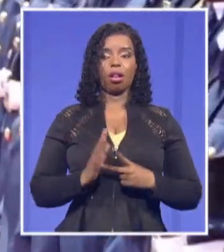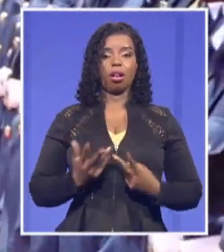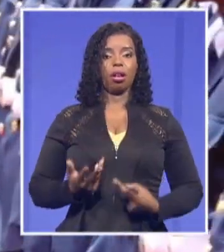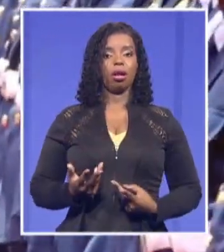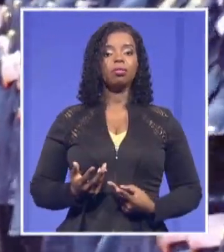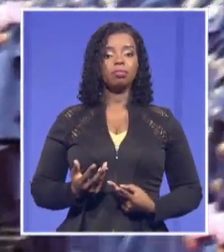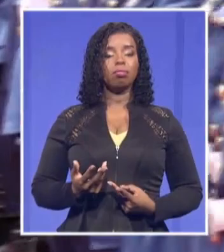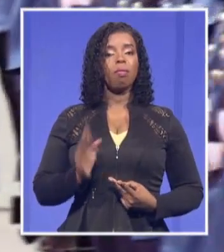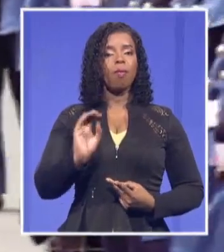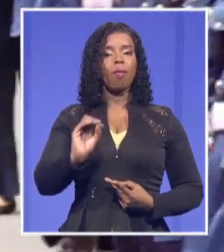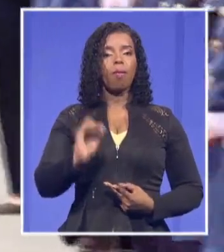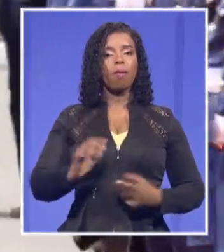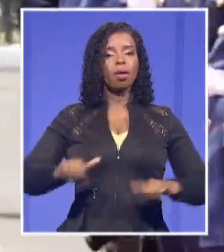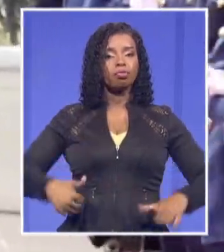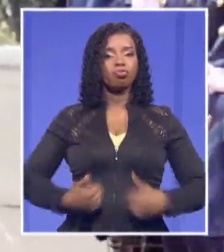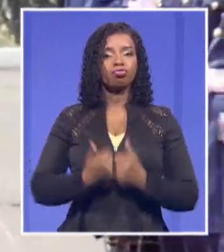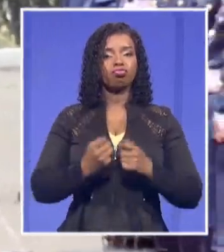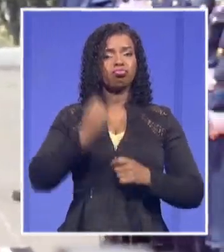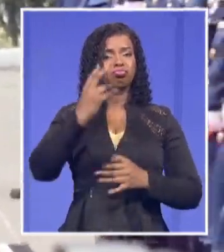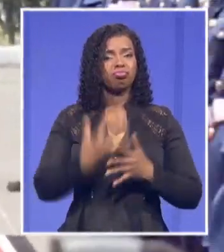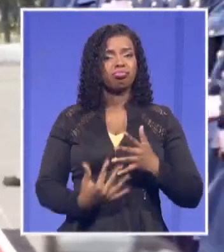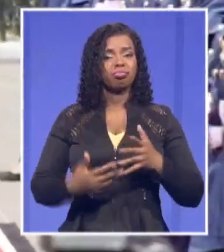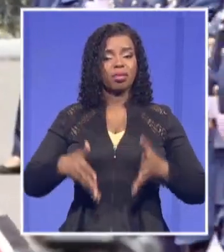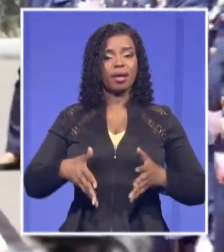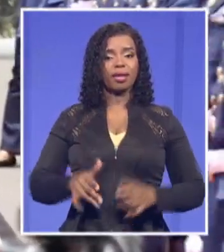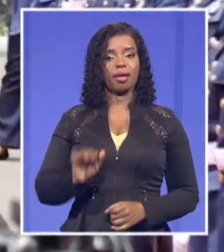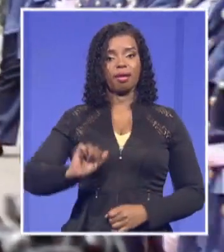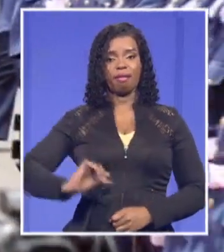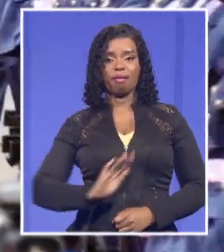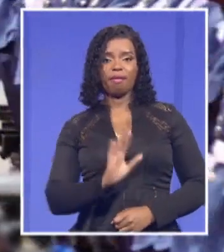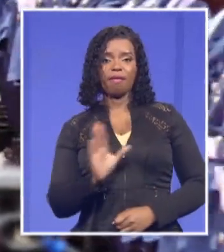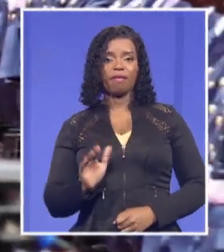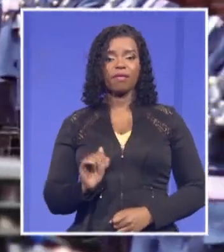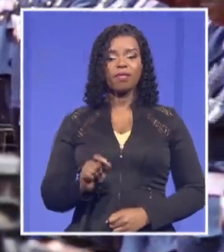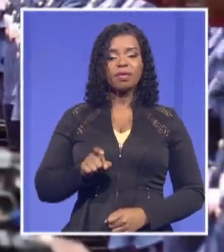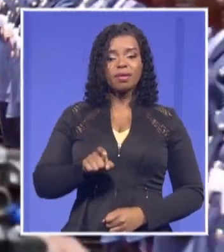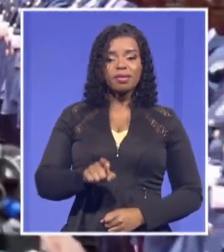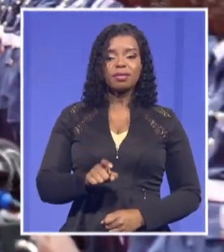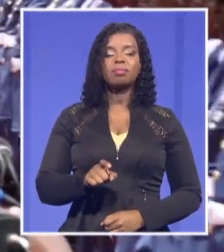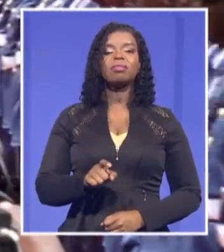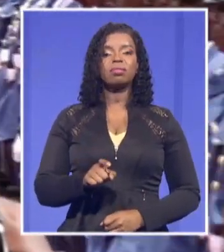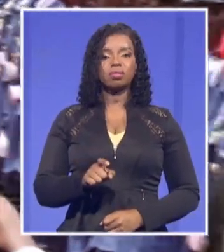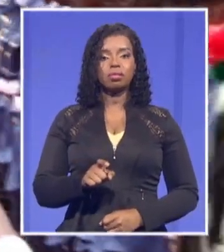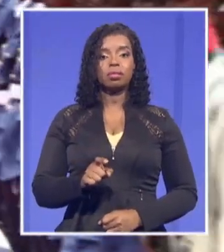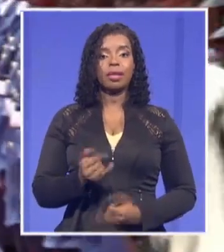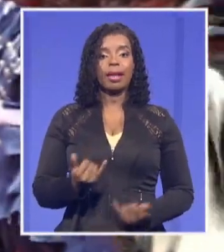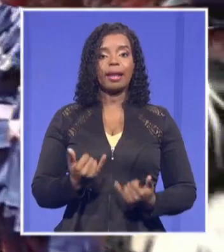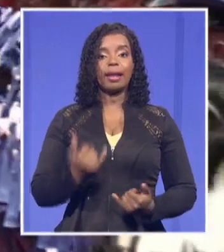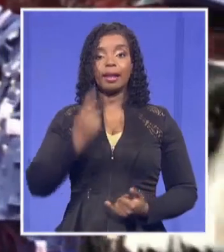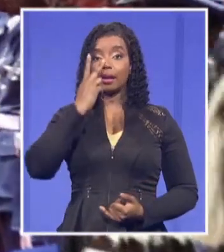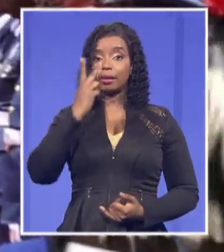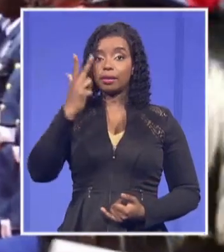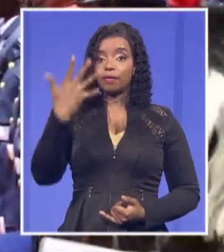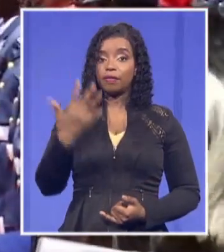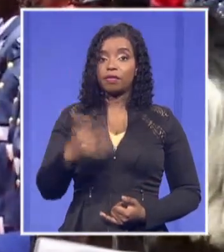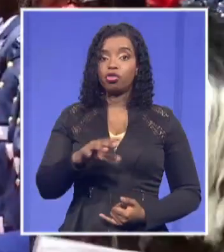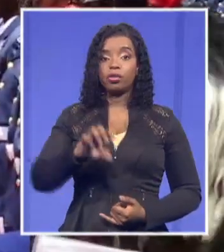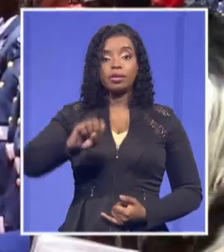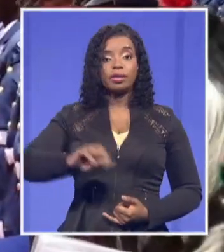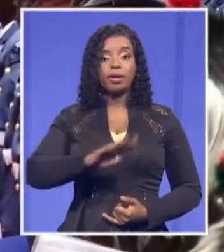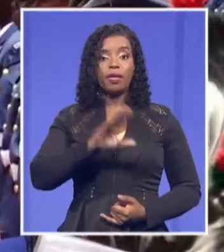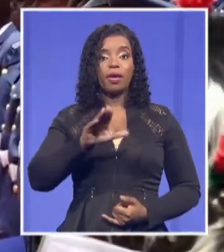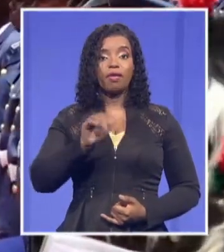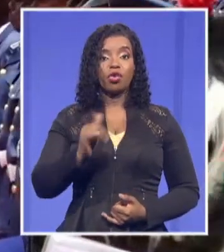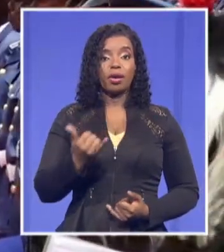there are a number of challenges on the continent. The issue of peace and security in the Great Lakes region. We saw South Africa hosting the